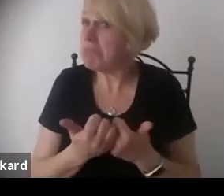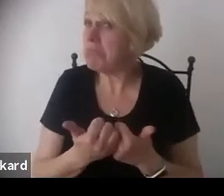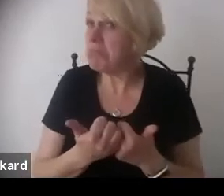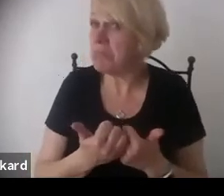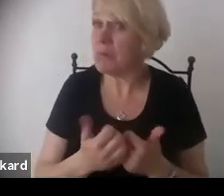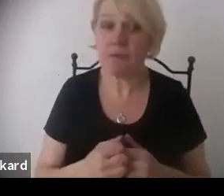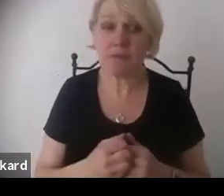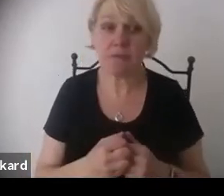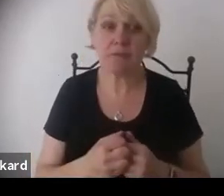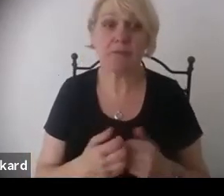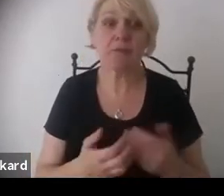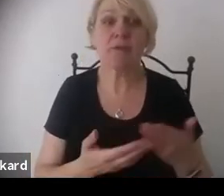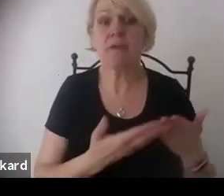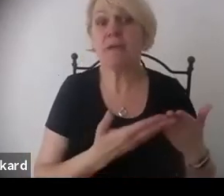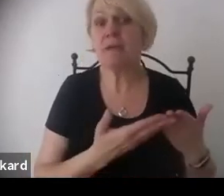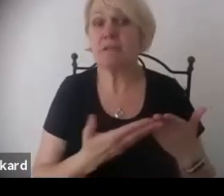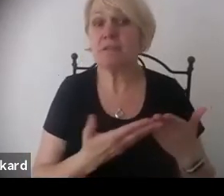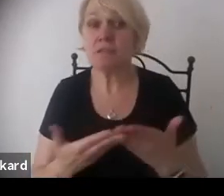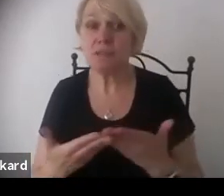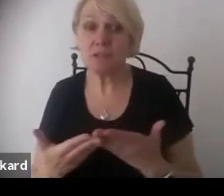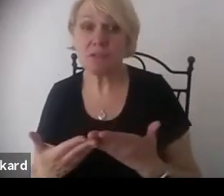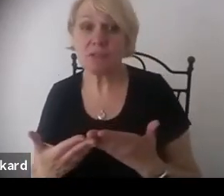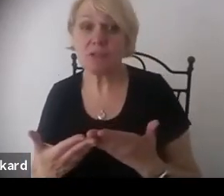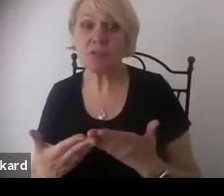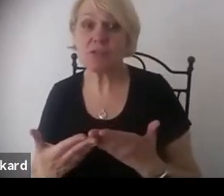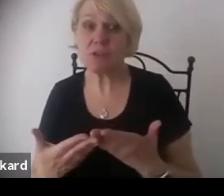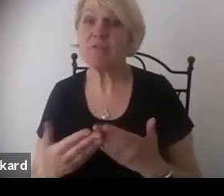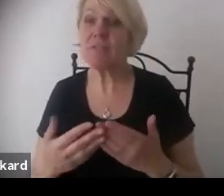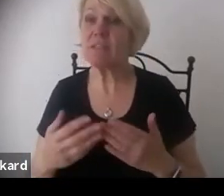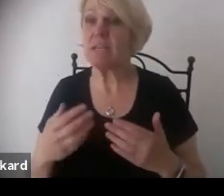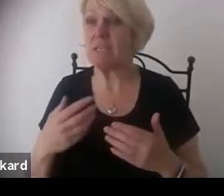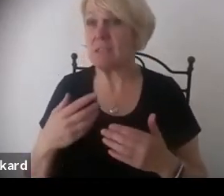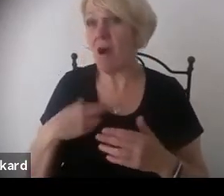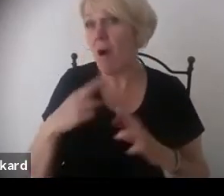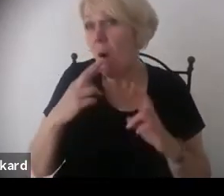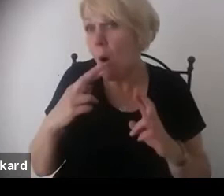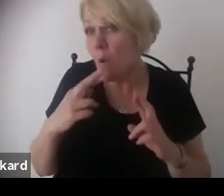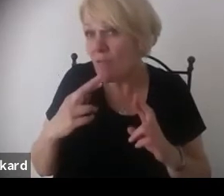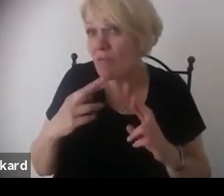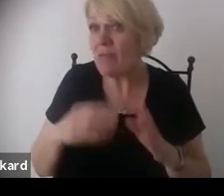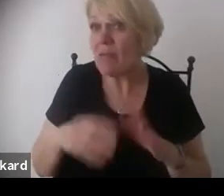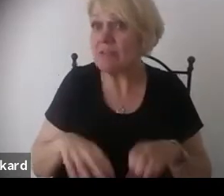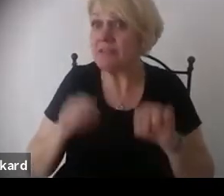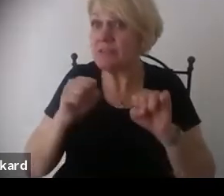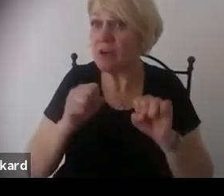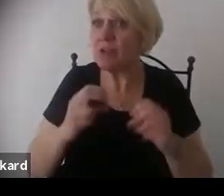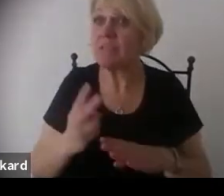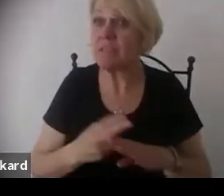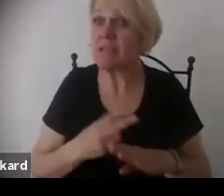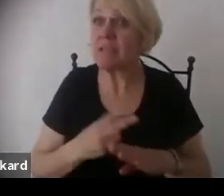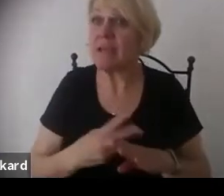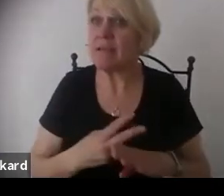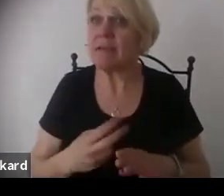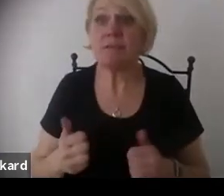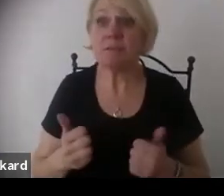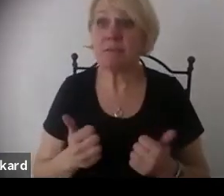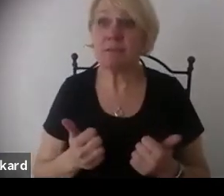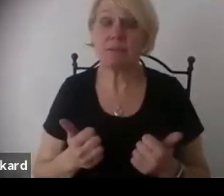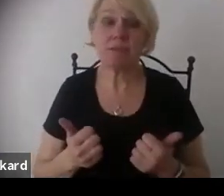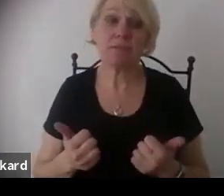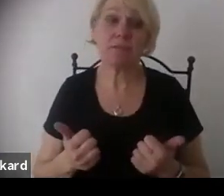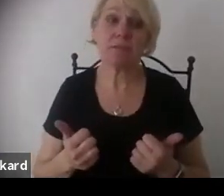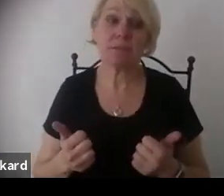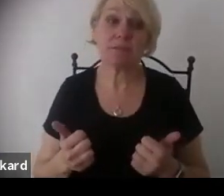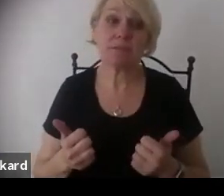feel supported and have continued to feel supported, but it has been a difficult time for